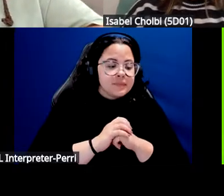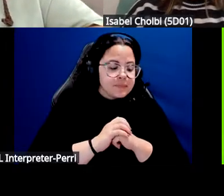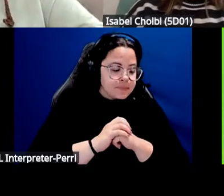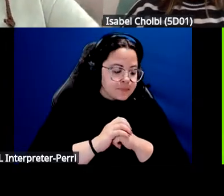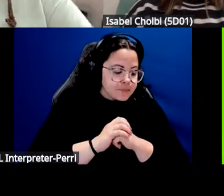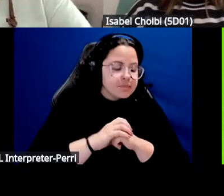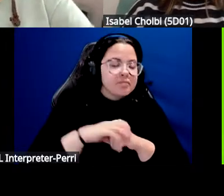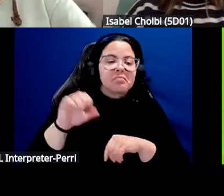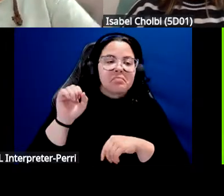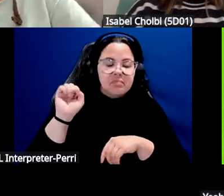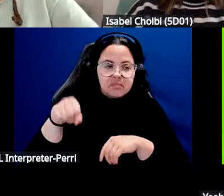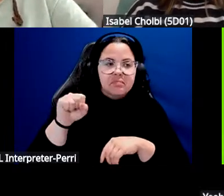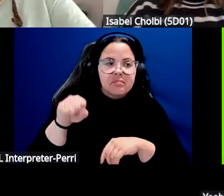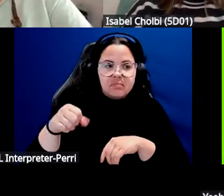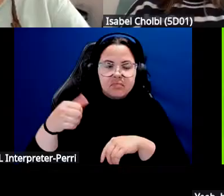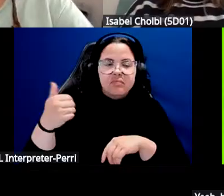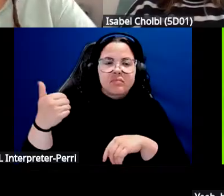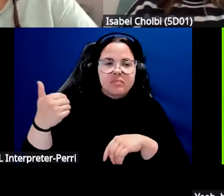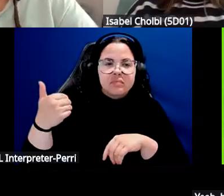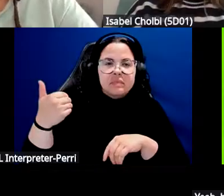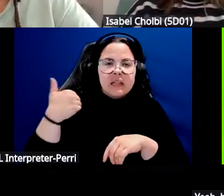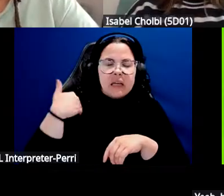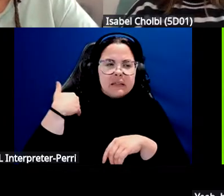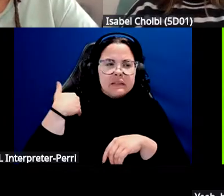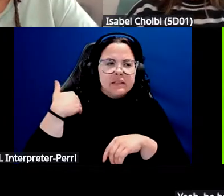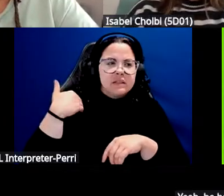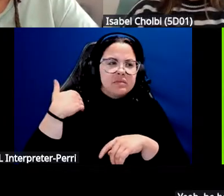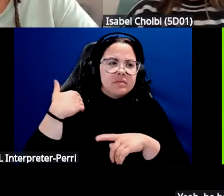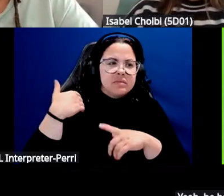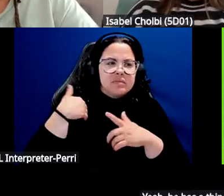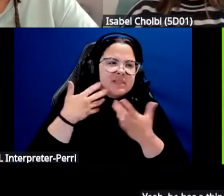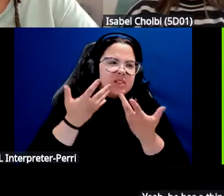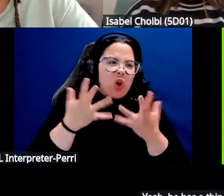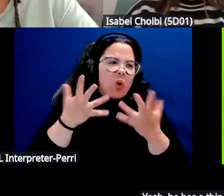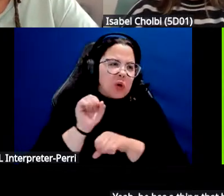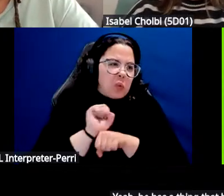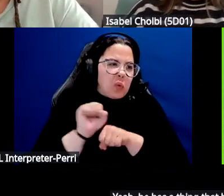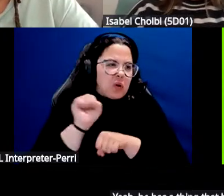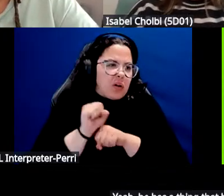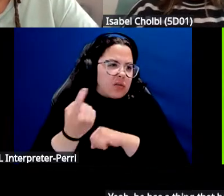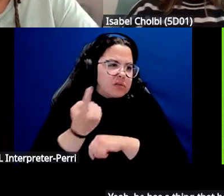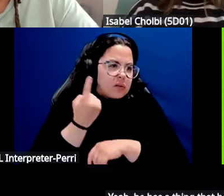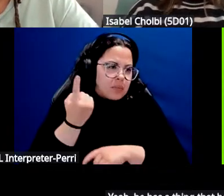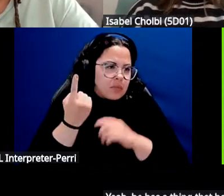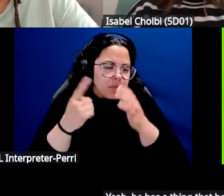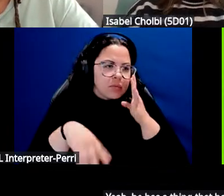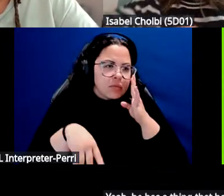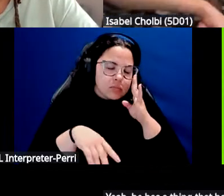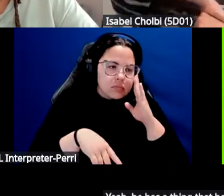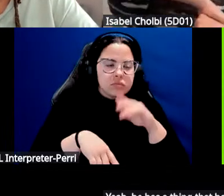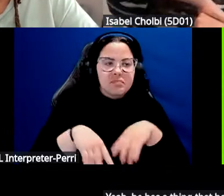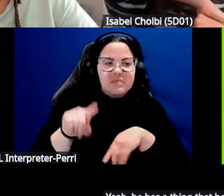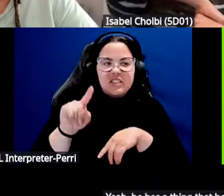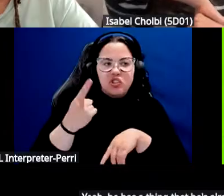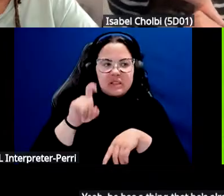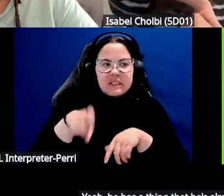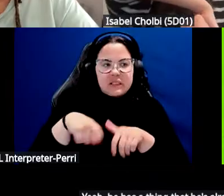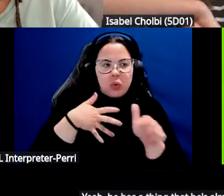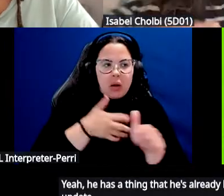Yeah, he has a thing that he's already like working on that he just needs to